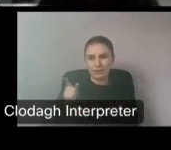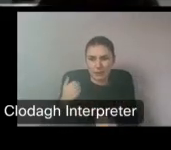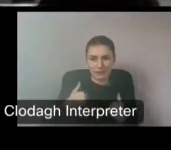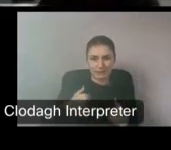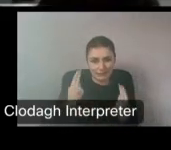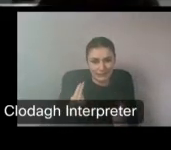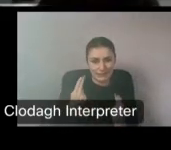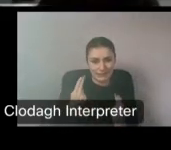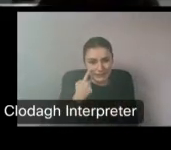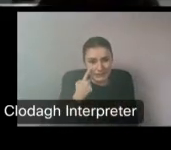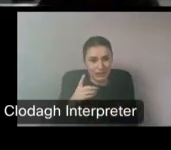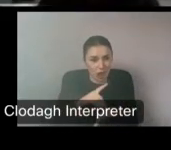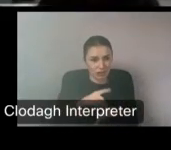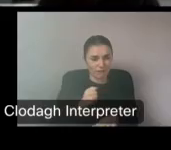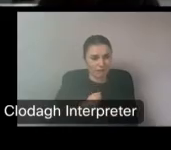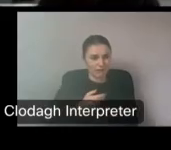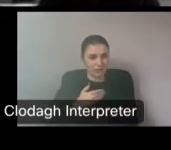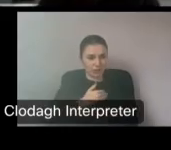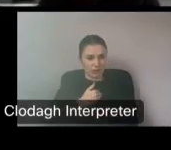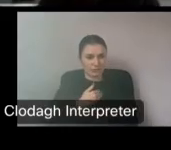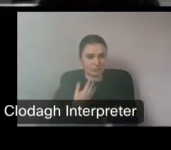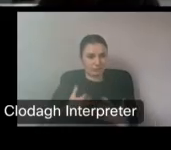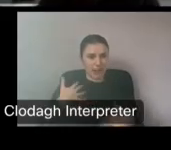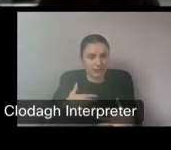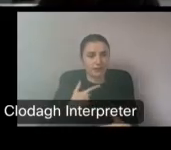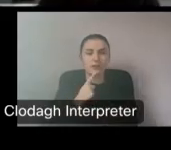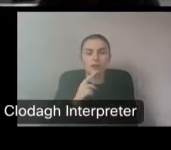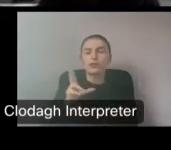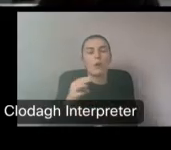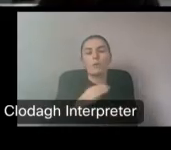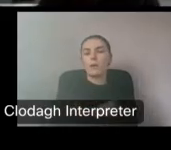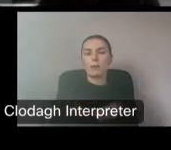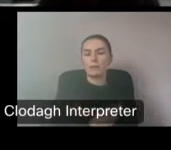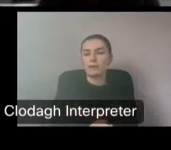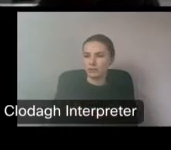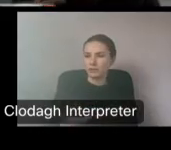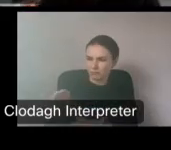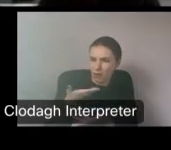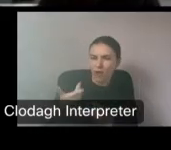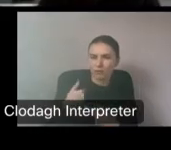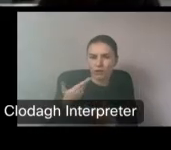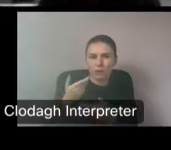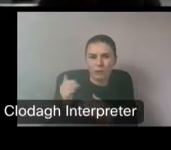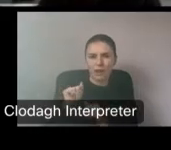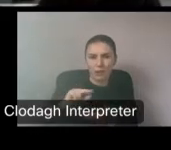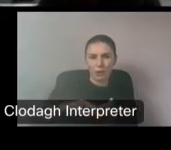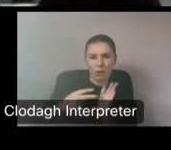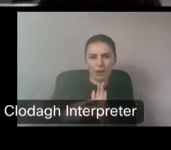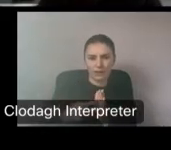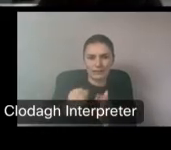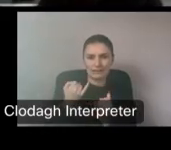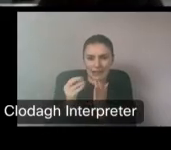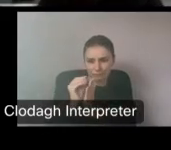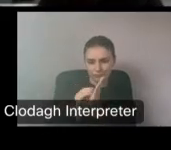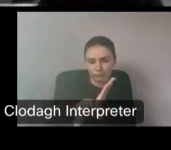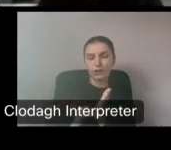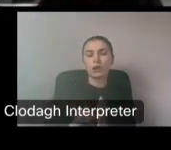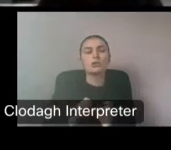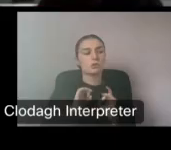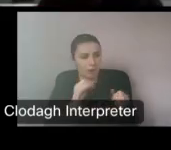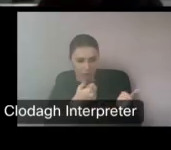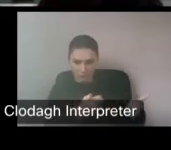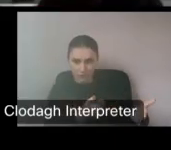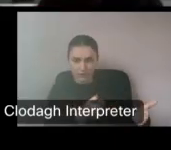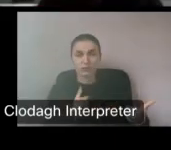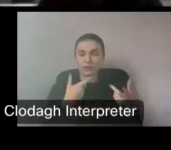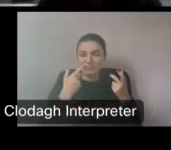see a doctor. He's got chest pain. She says, no problem. Just sit, let him talk to me and I'll organize to take his details. So I said, that's great. So I sat